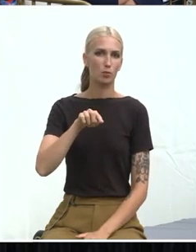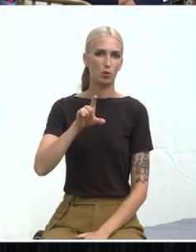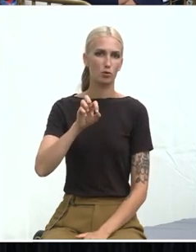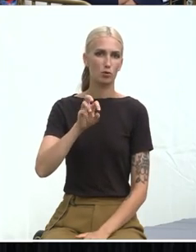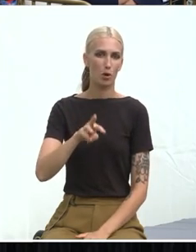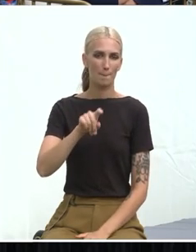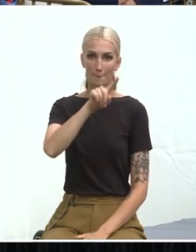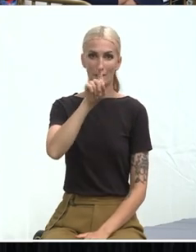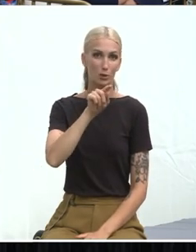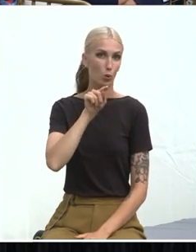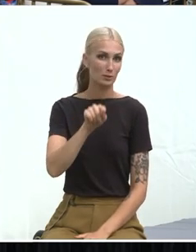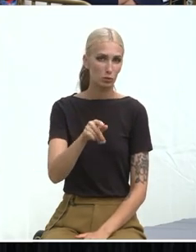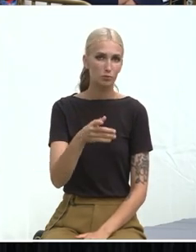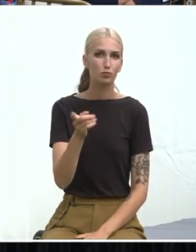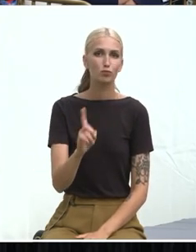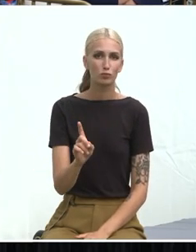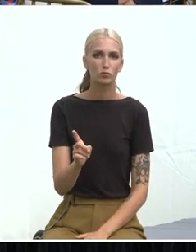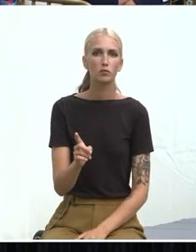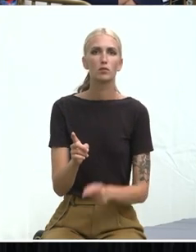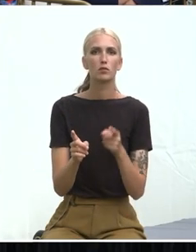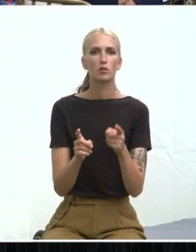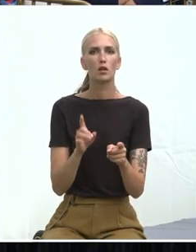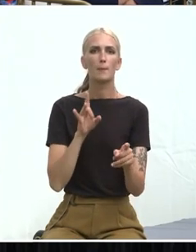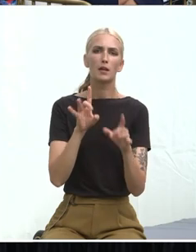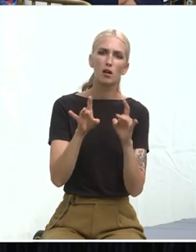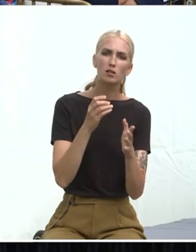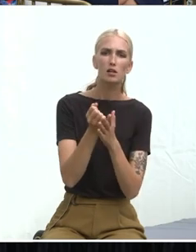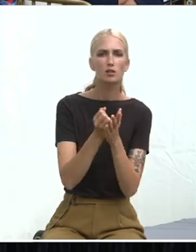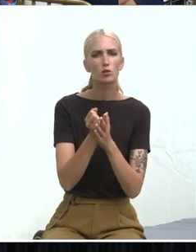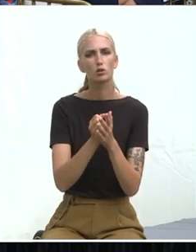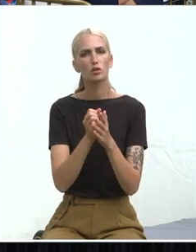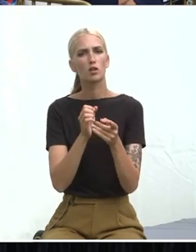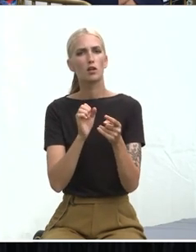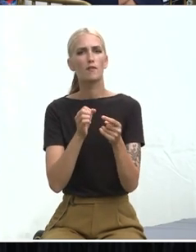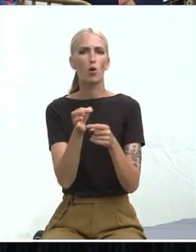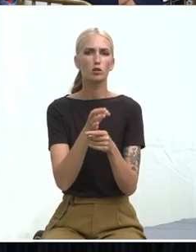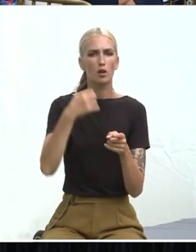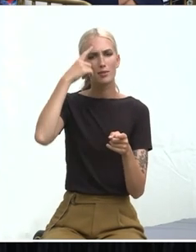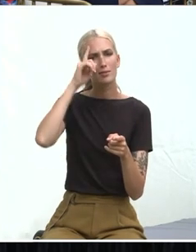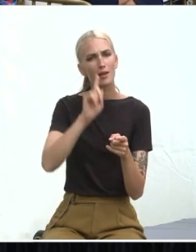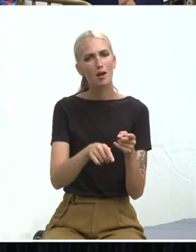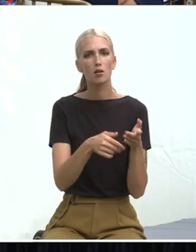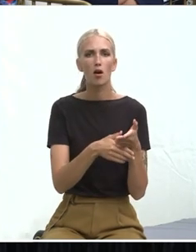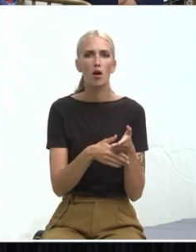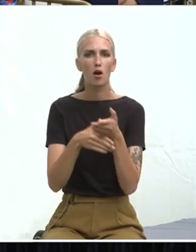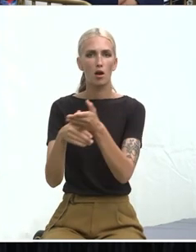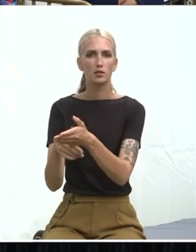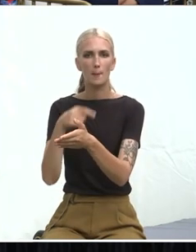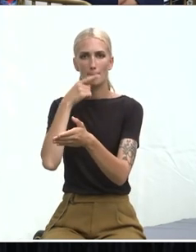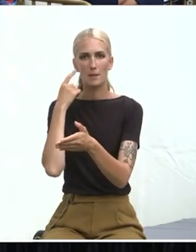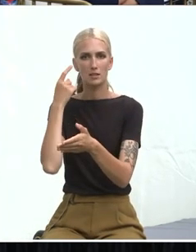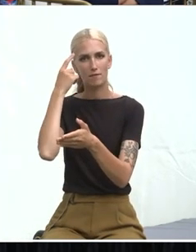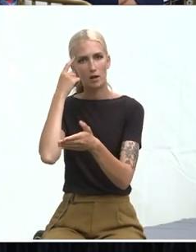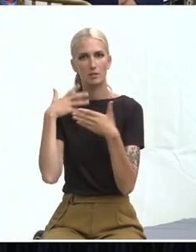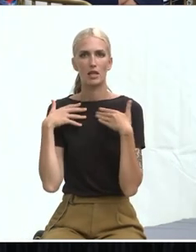is, I didn't tell it. So what resources, campaigns, organizations do you know which can help and provide support to men with their